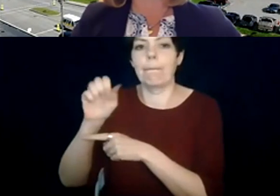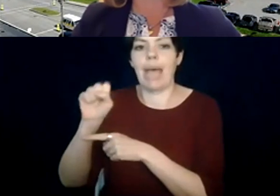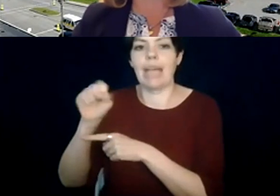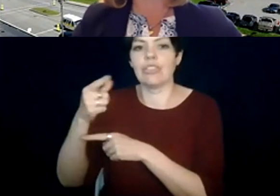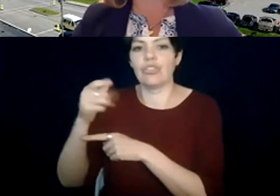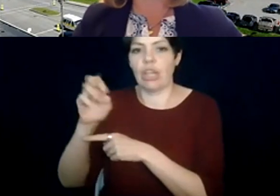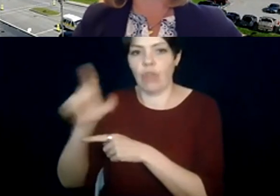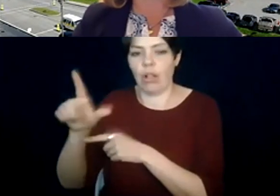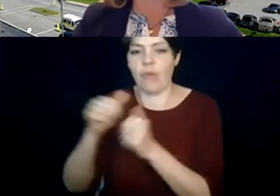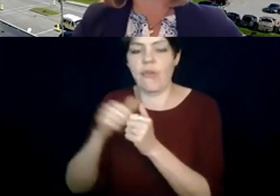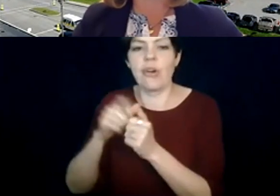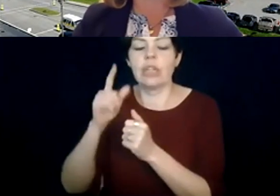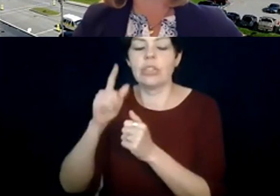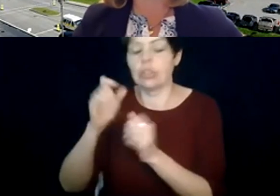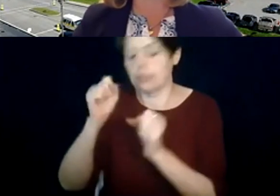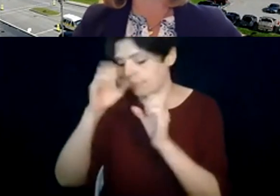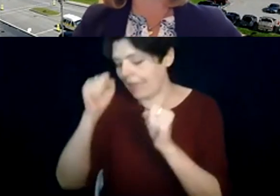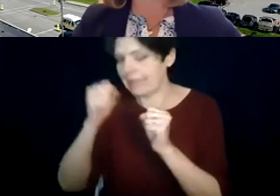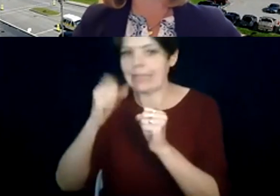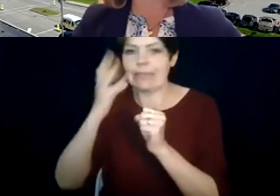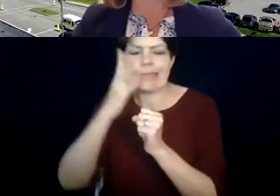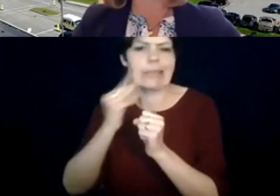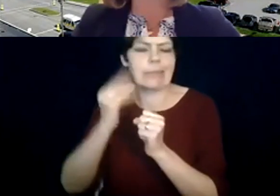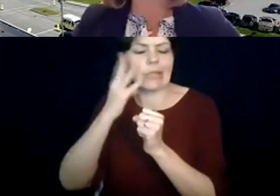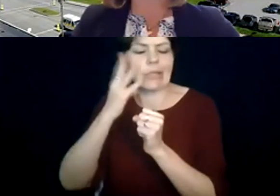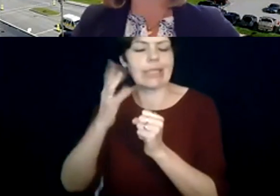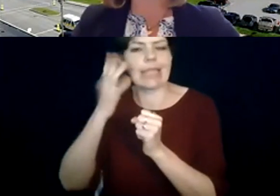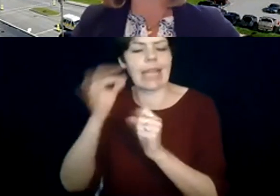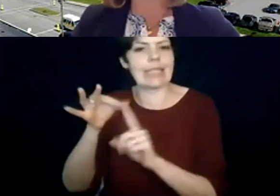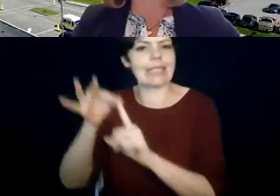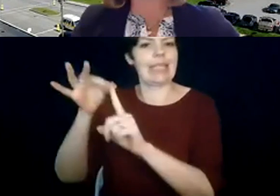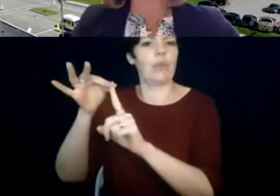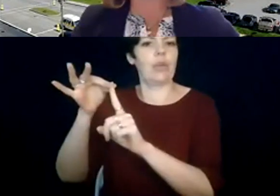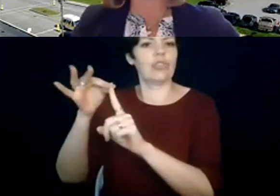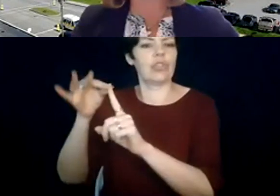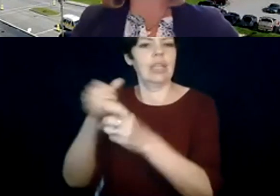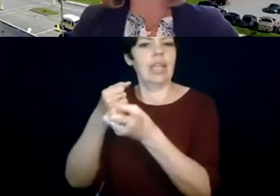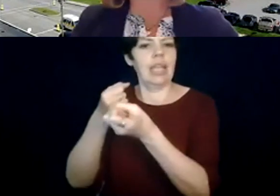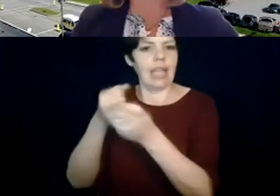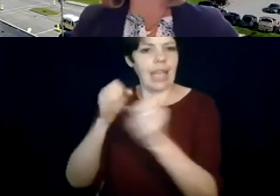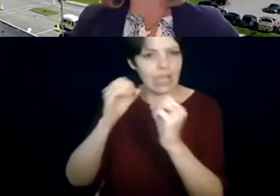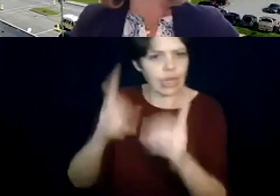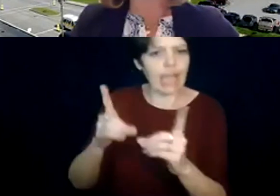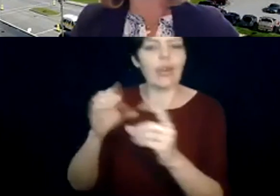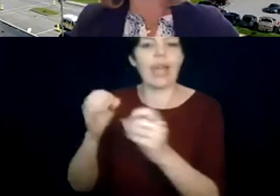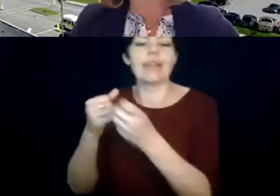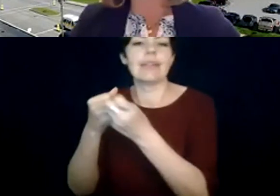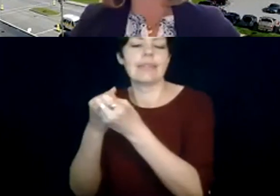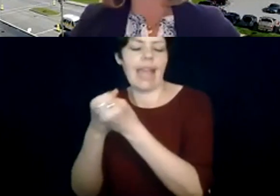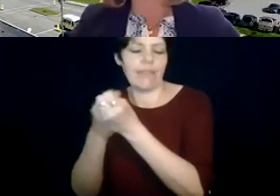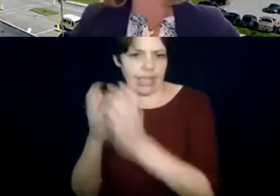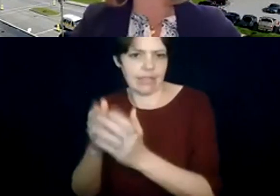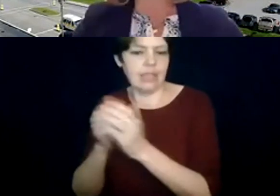is an extraordinarily experienced and distinguished healthcare executive and educator. I am pleased to have you join